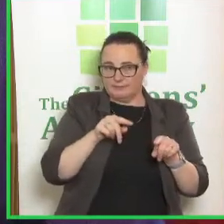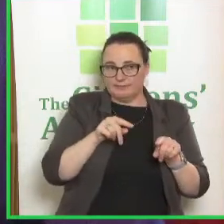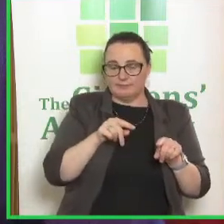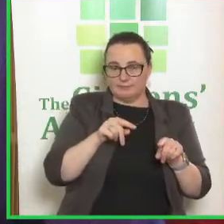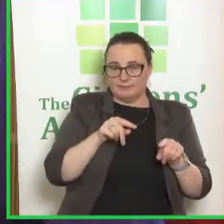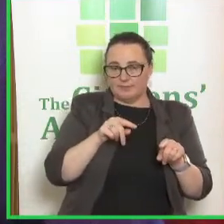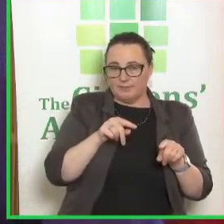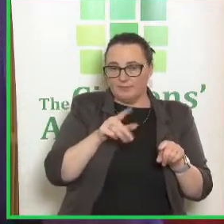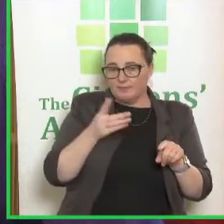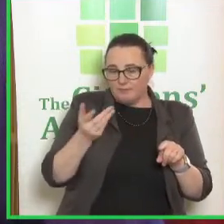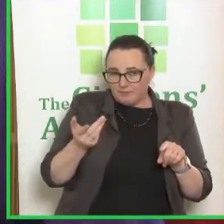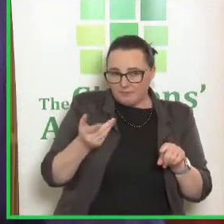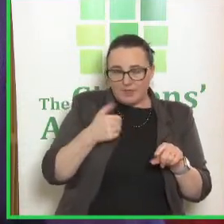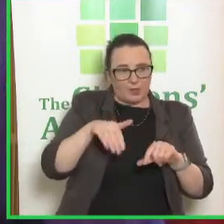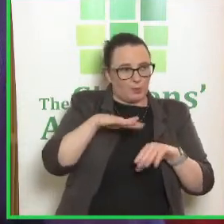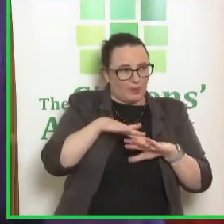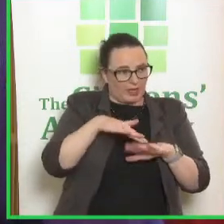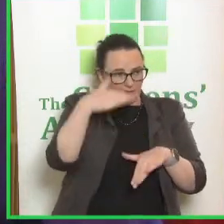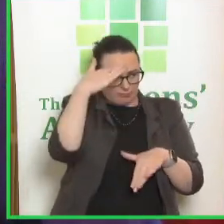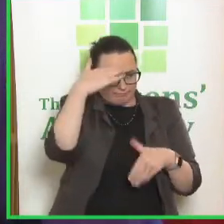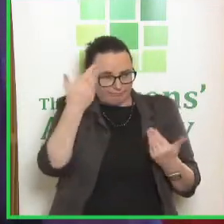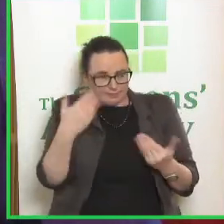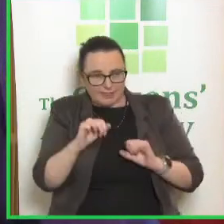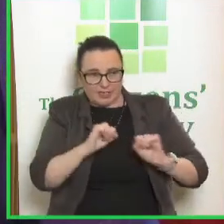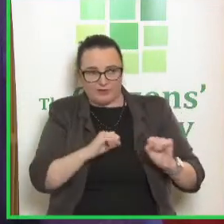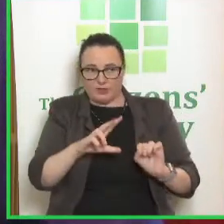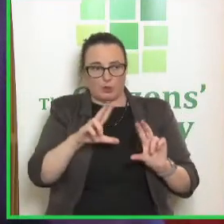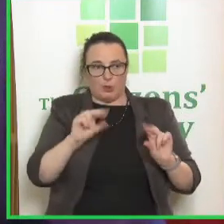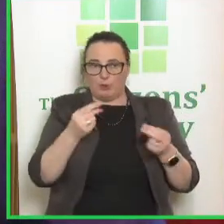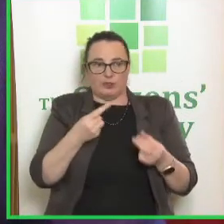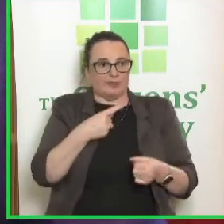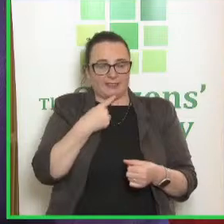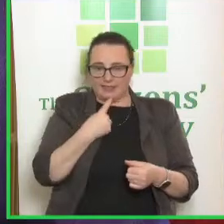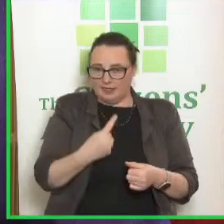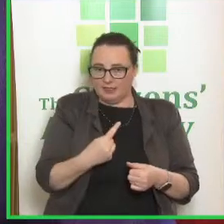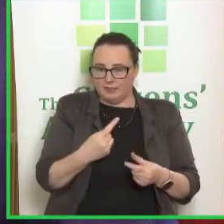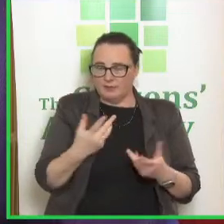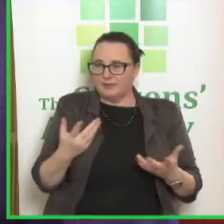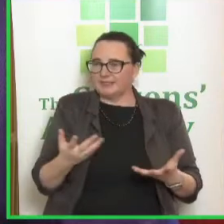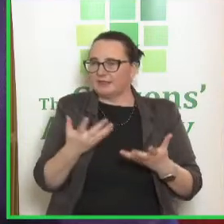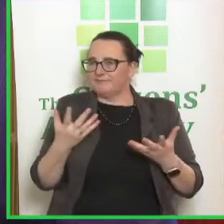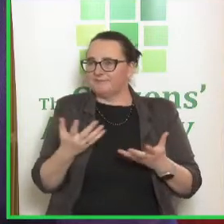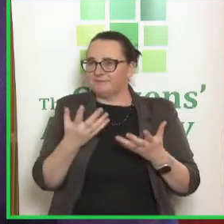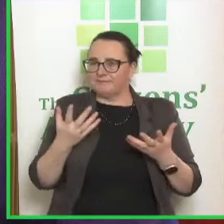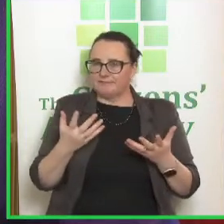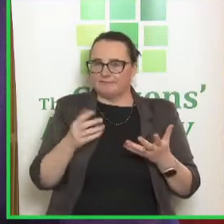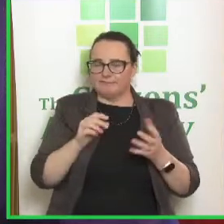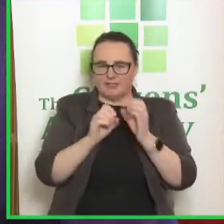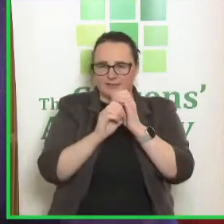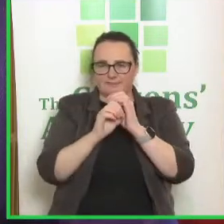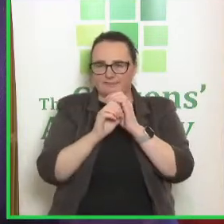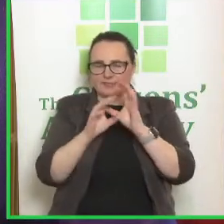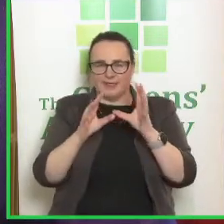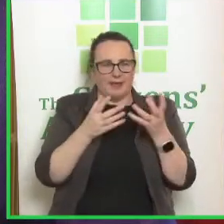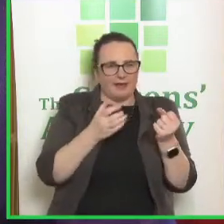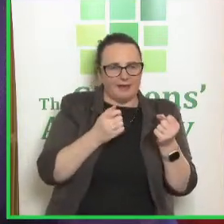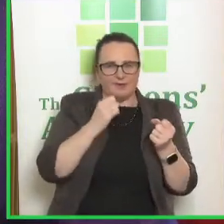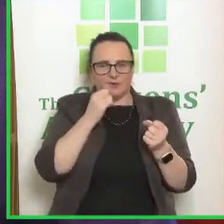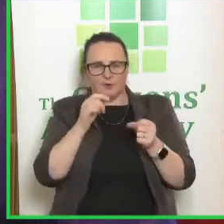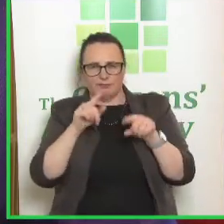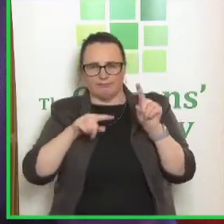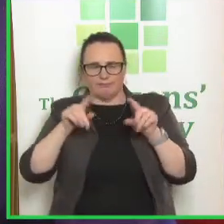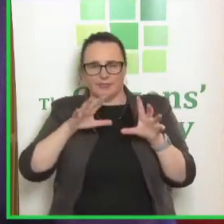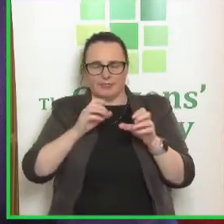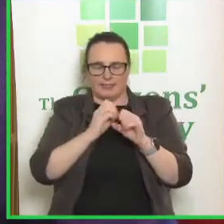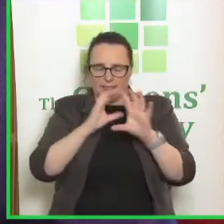asking questions, well, where are the services? And nobody could really say. It's all a little bit, it's not clear. There's a lot of gaps in it. So I asked for